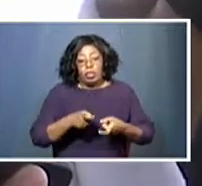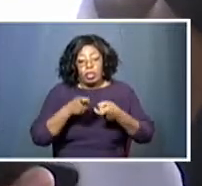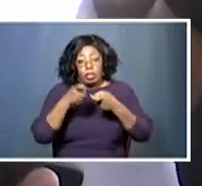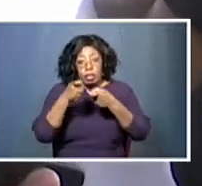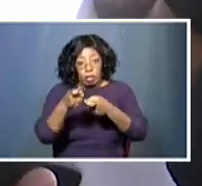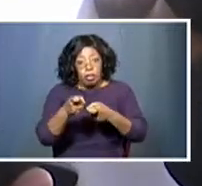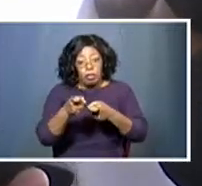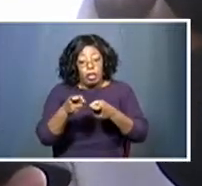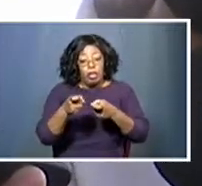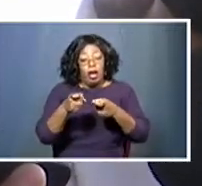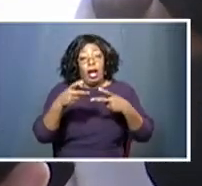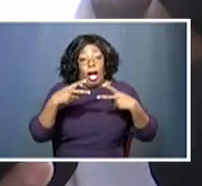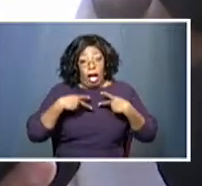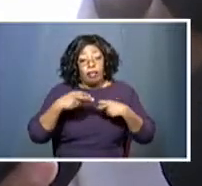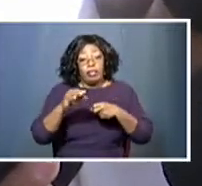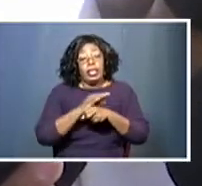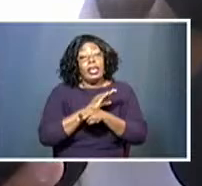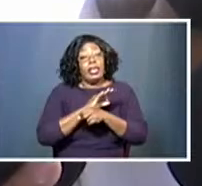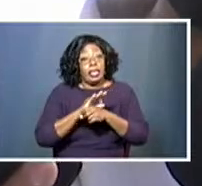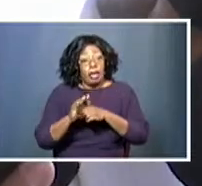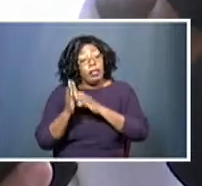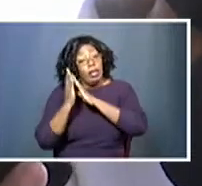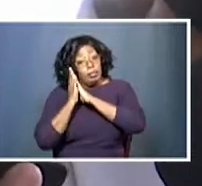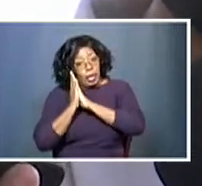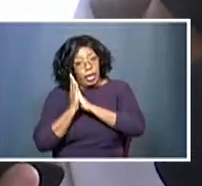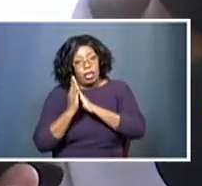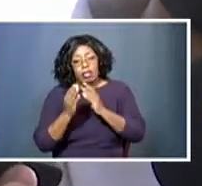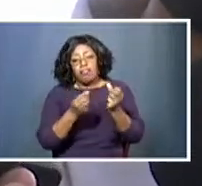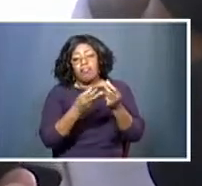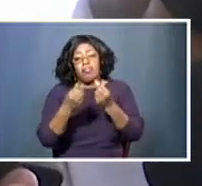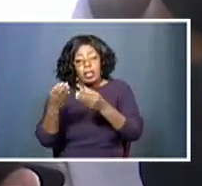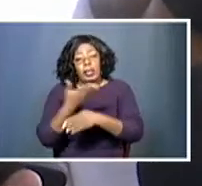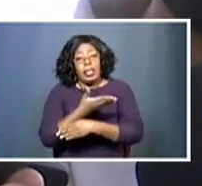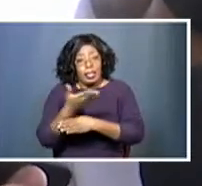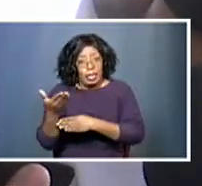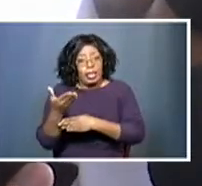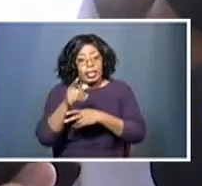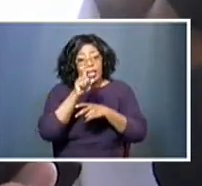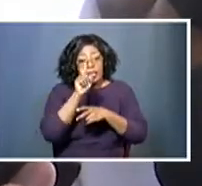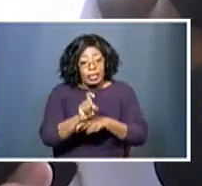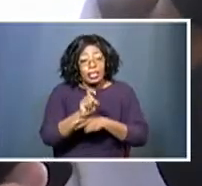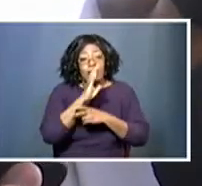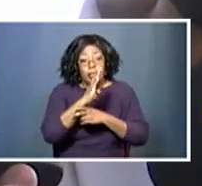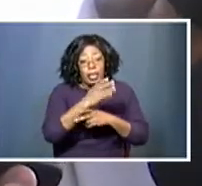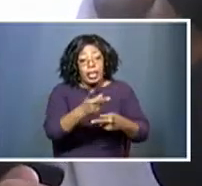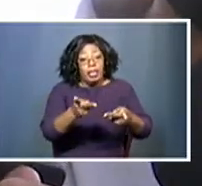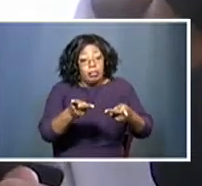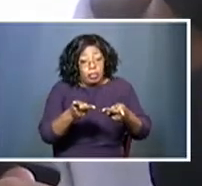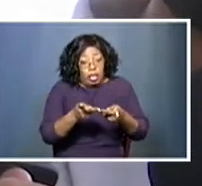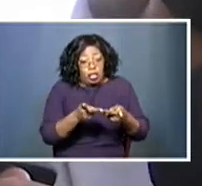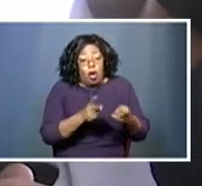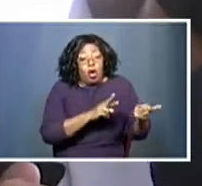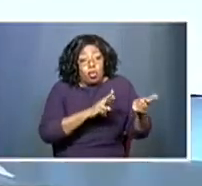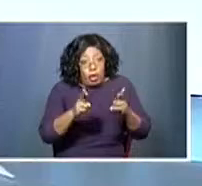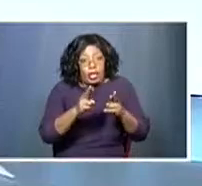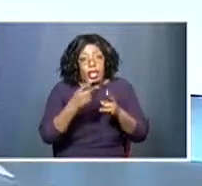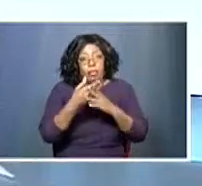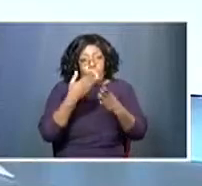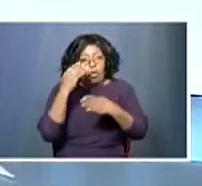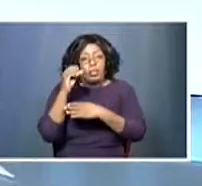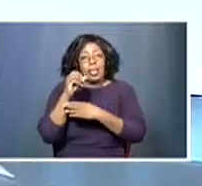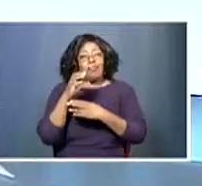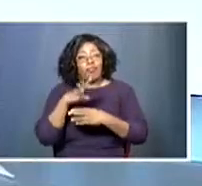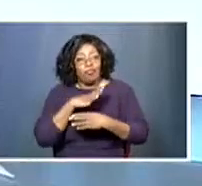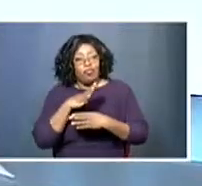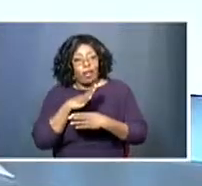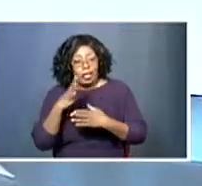sufficient bed space. And all of these things are necessary. It's a group of things that need to be in order for us to give the green light.